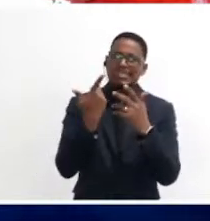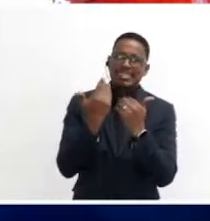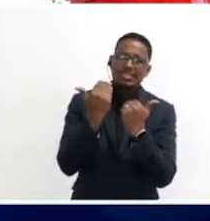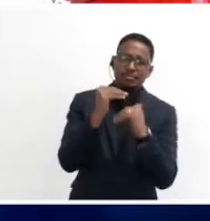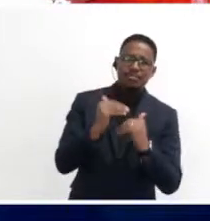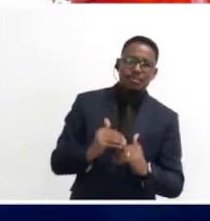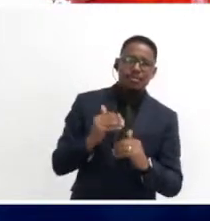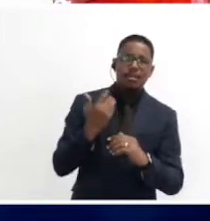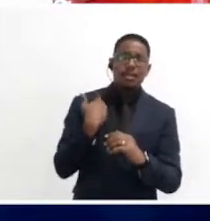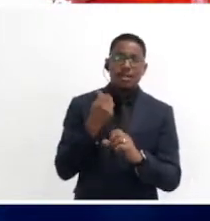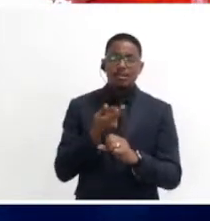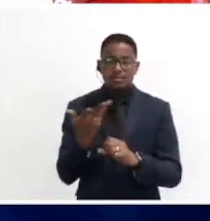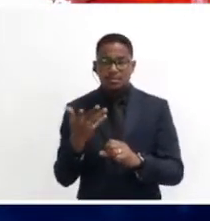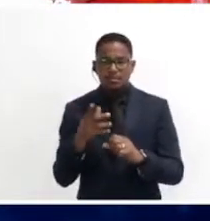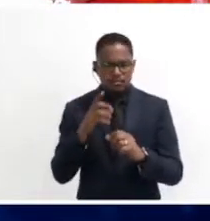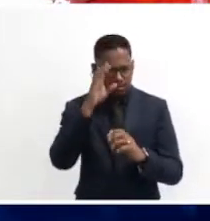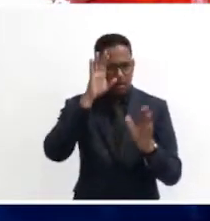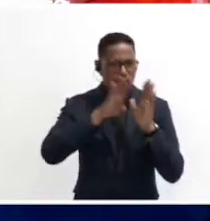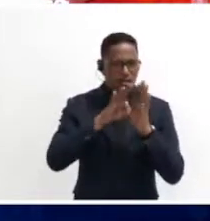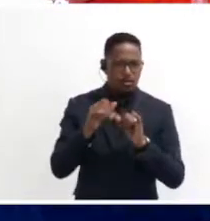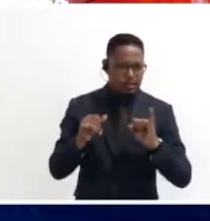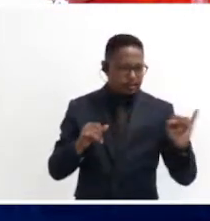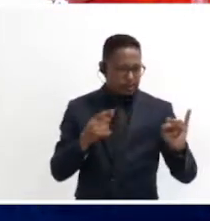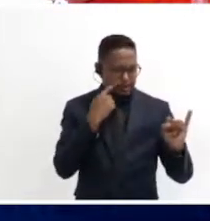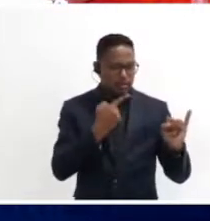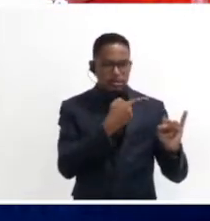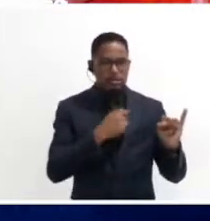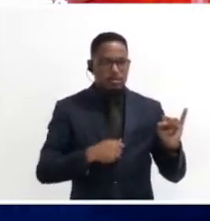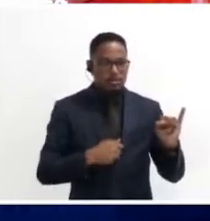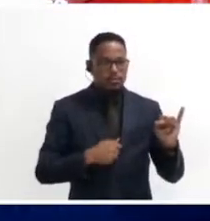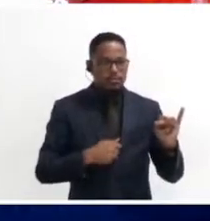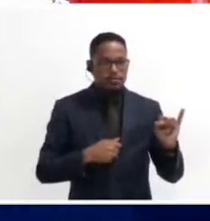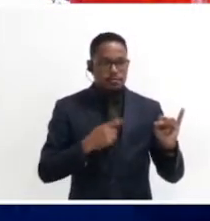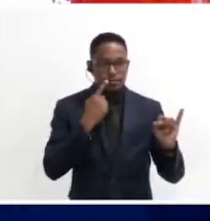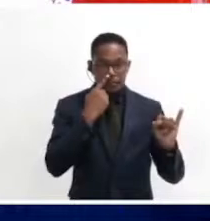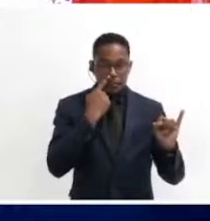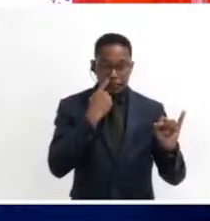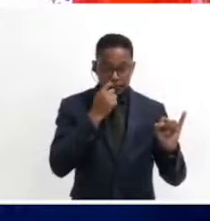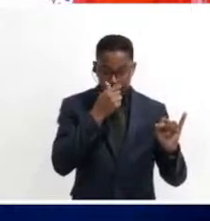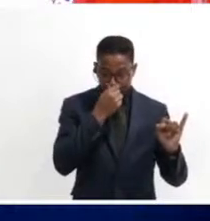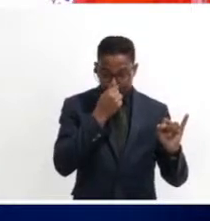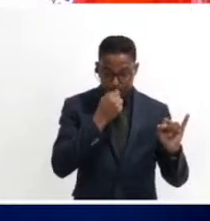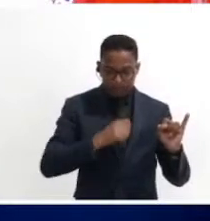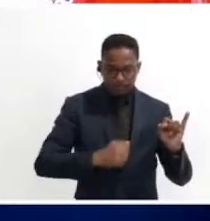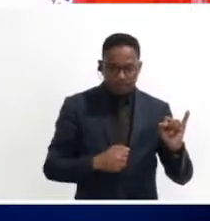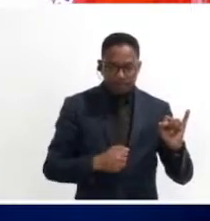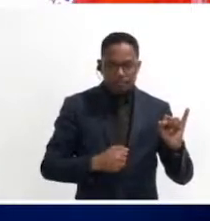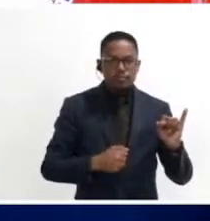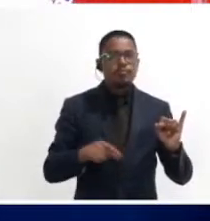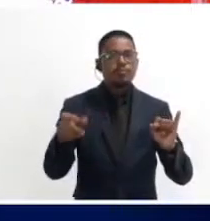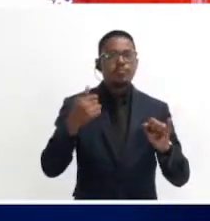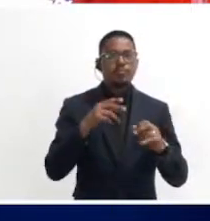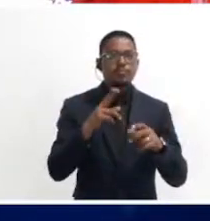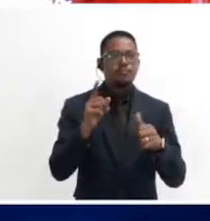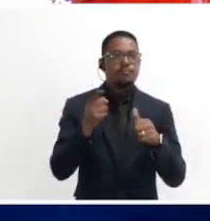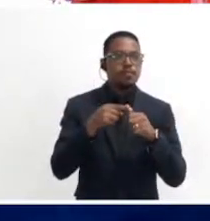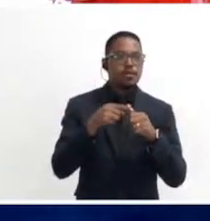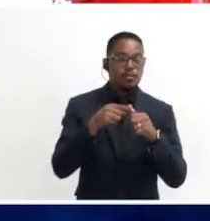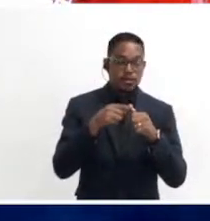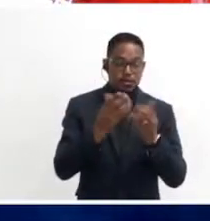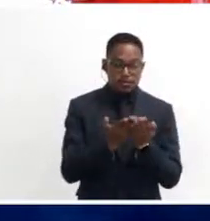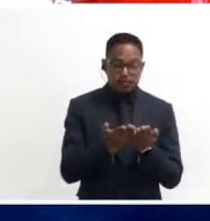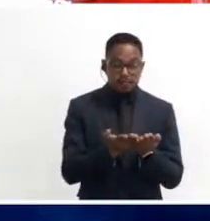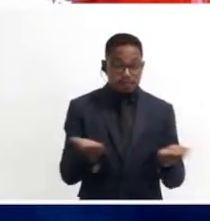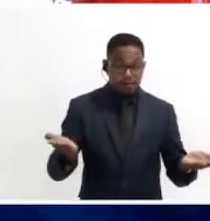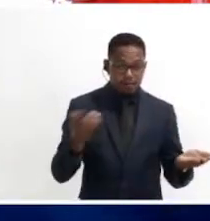the left, because the ball has to be formed first, and that takes up more room than the wire. That